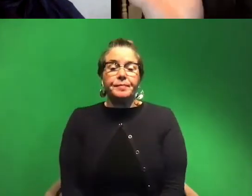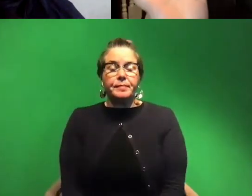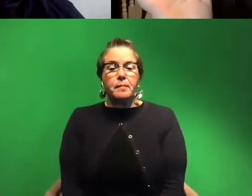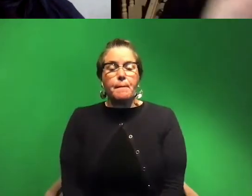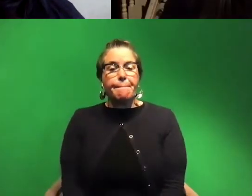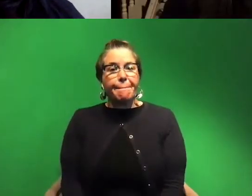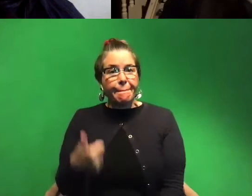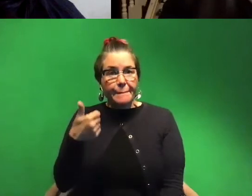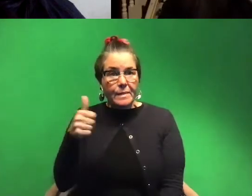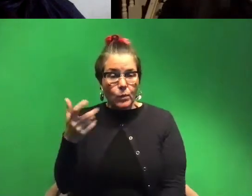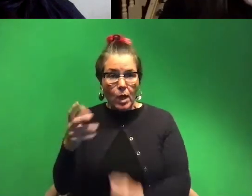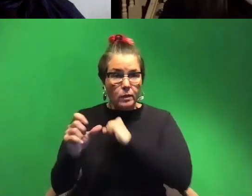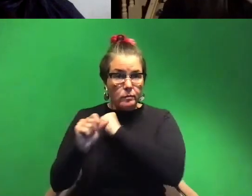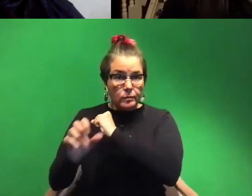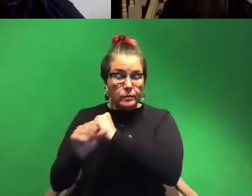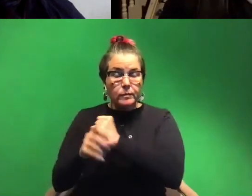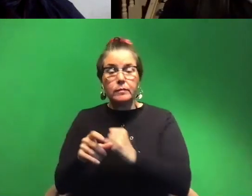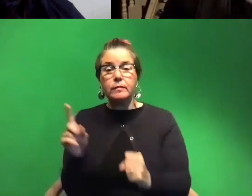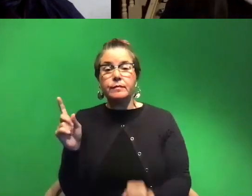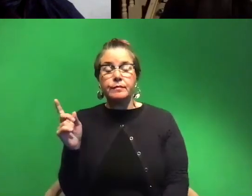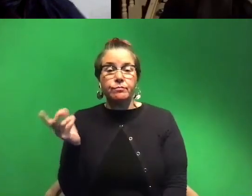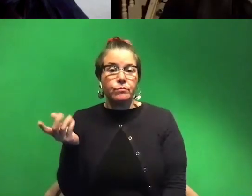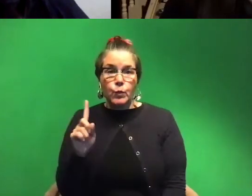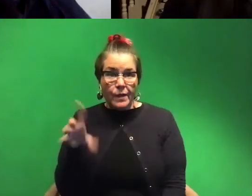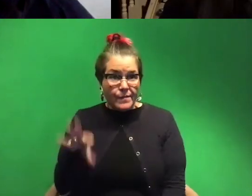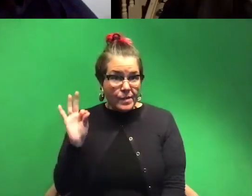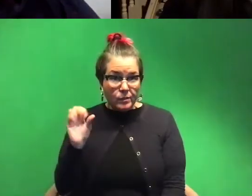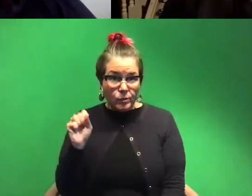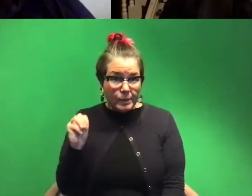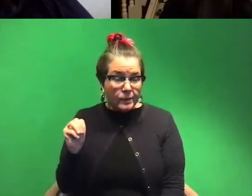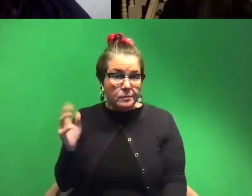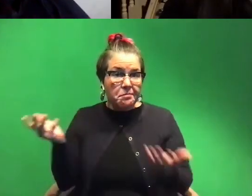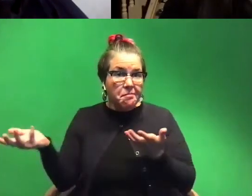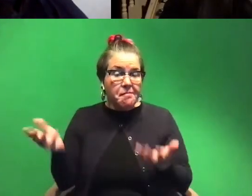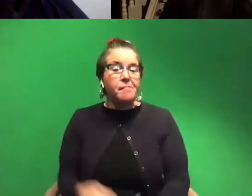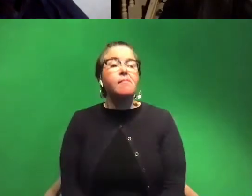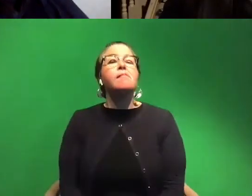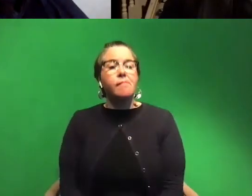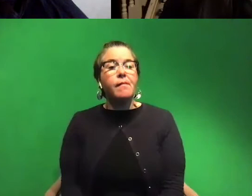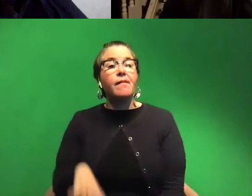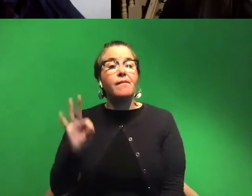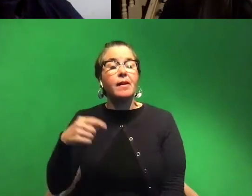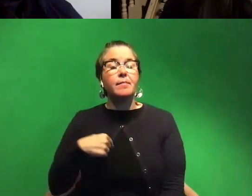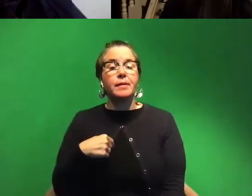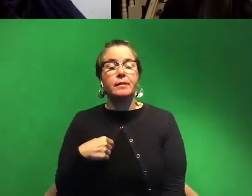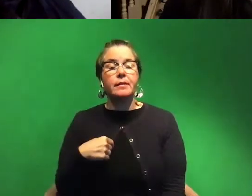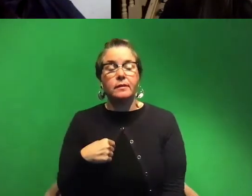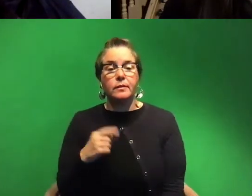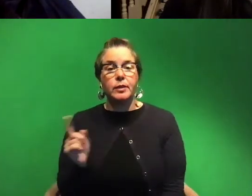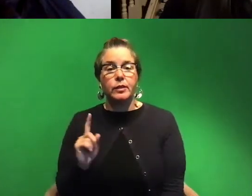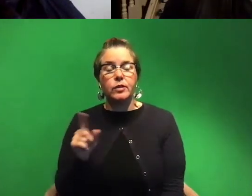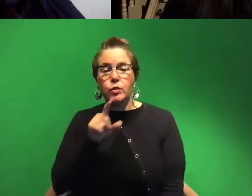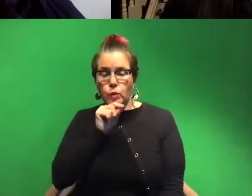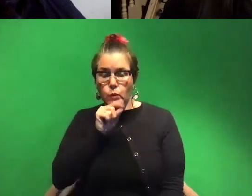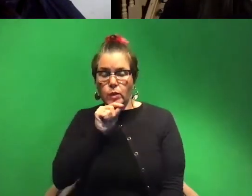have anything that you would like to plug? Anywhere that we can find you on social media? Yeah, you can find me on Twitter